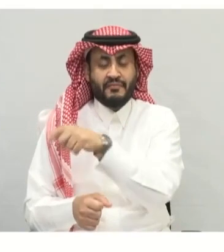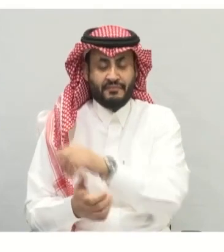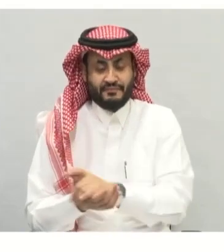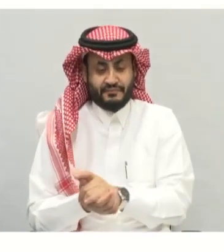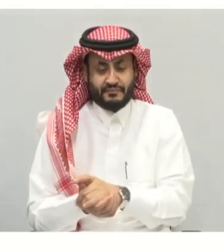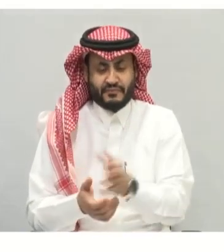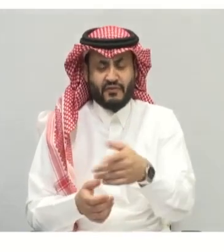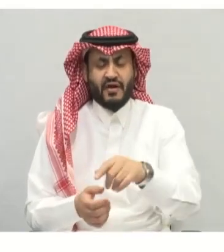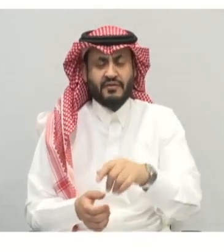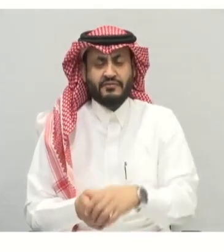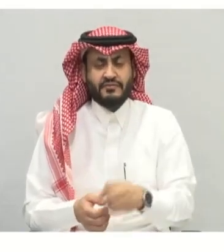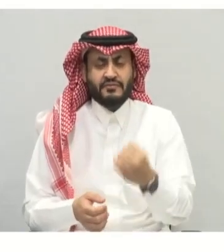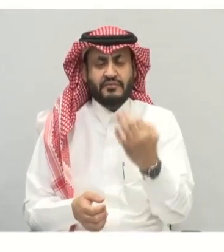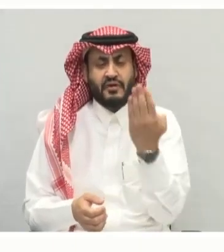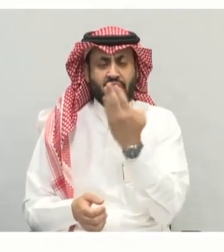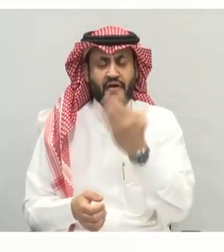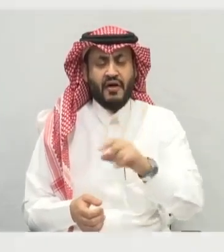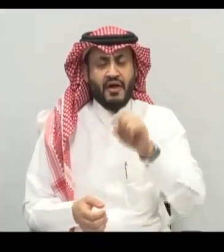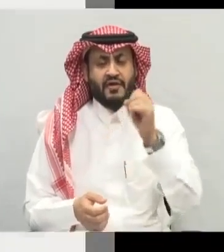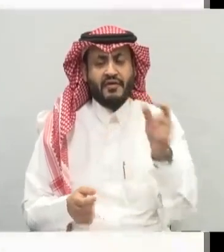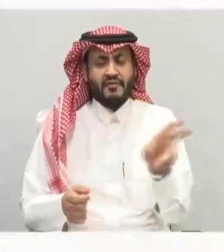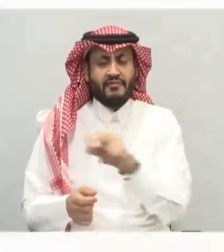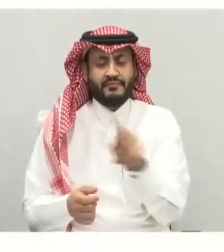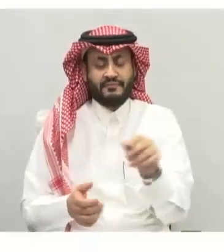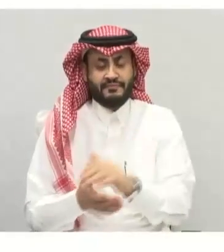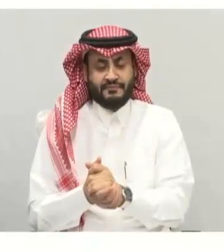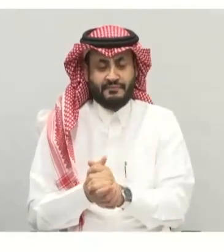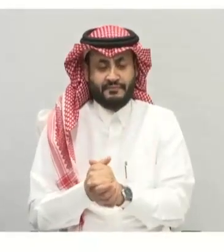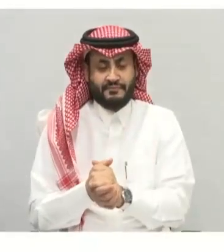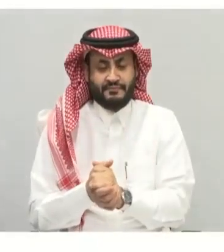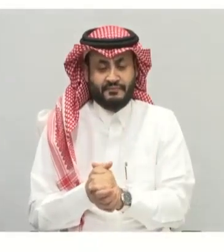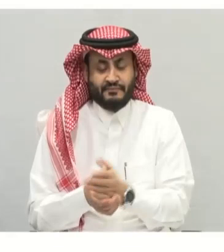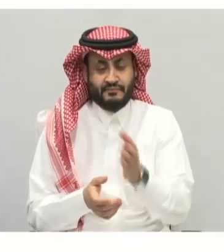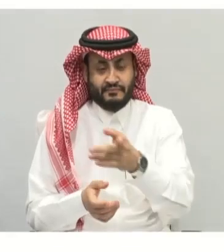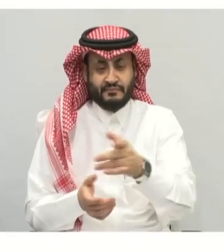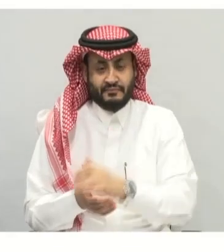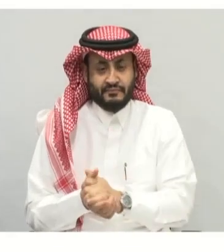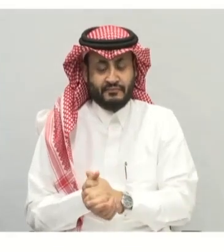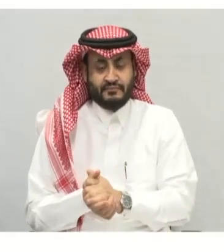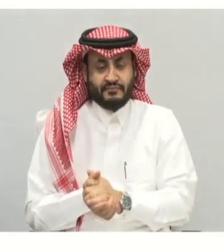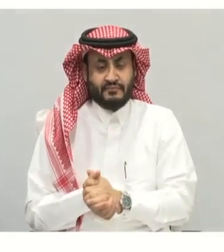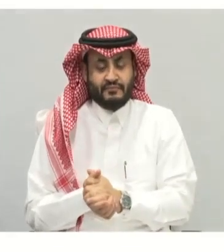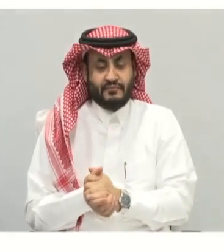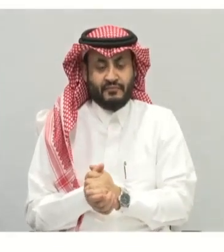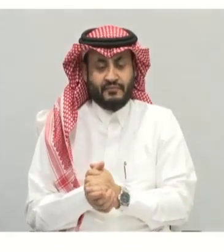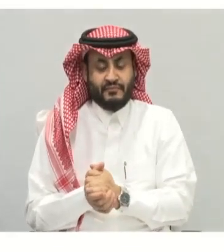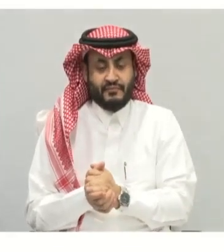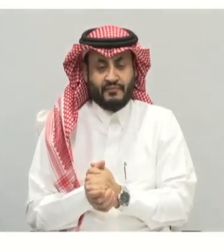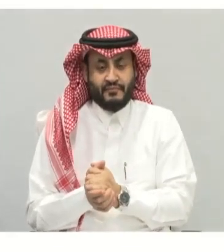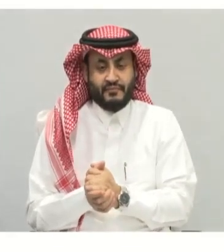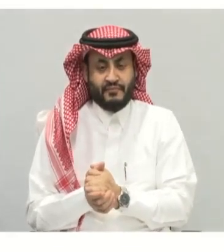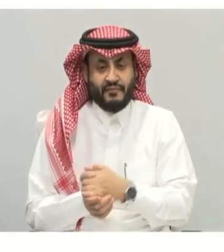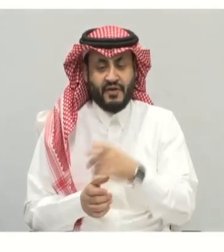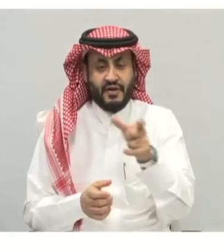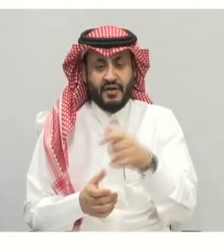read a couple of examples based on uh this phrase for example in England uh saying please